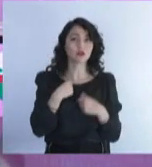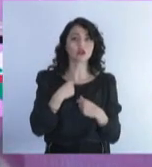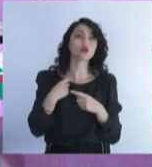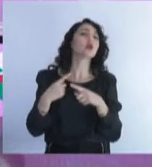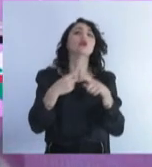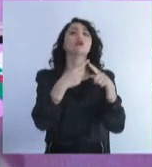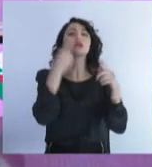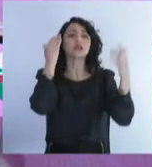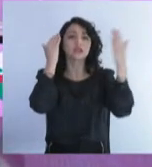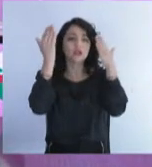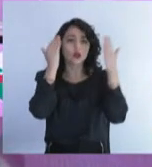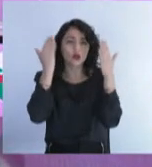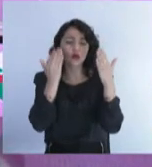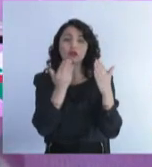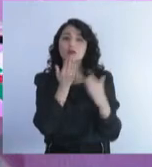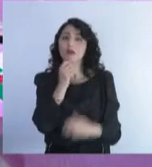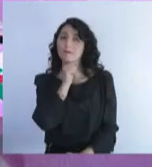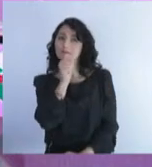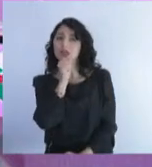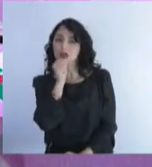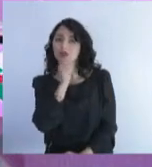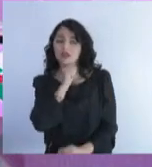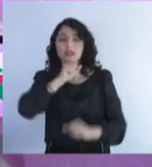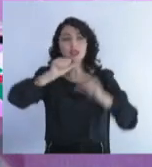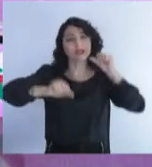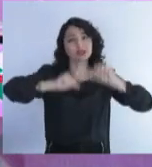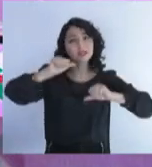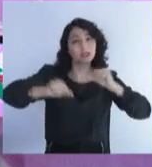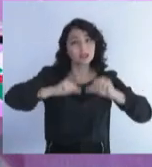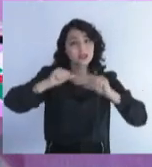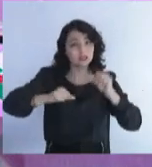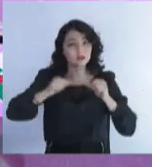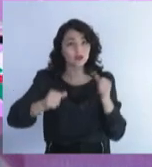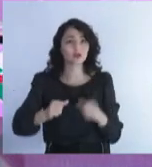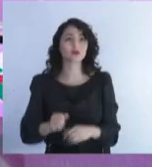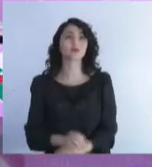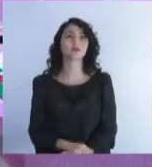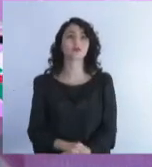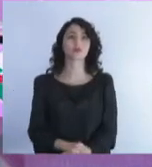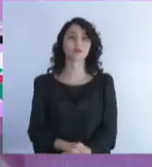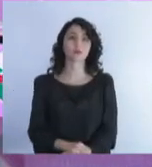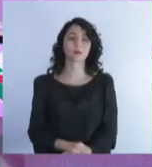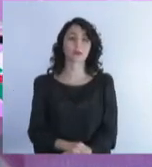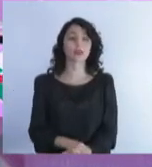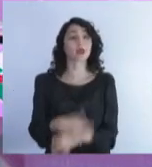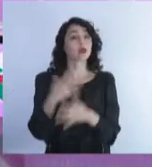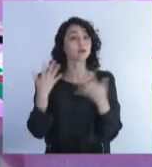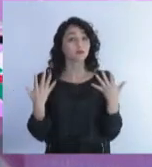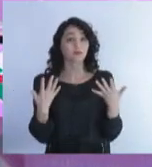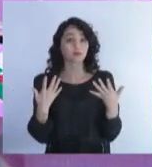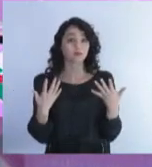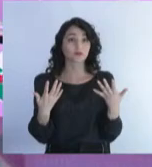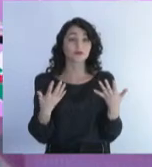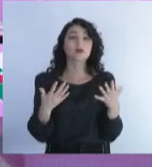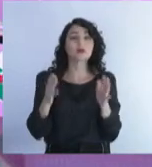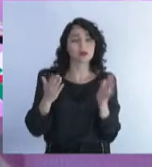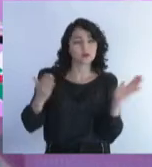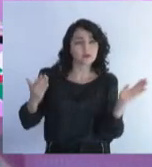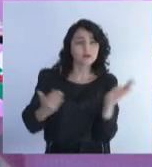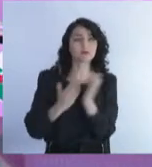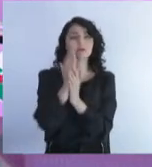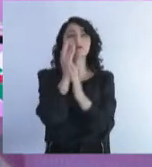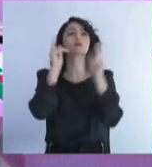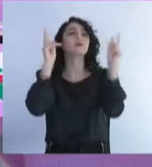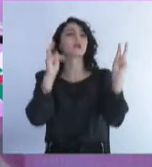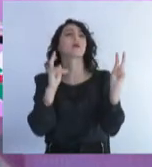psychologist and as a science journalist. So let me start with this model